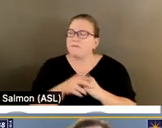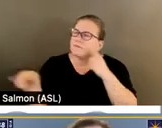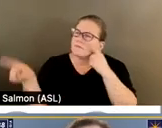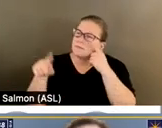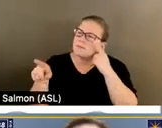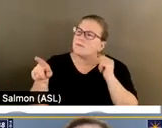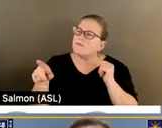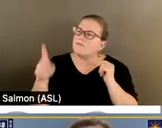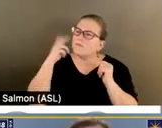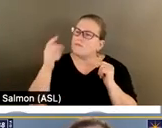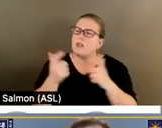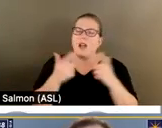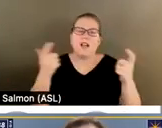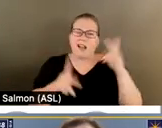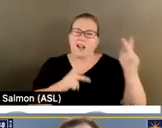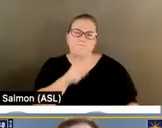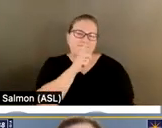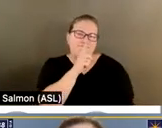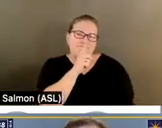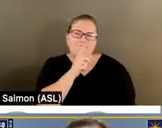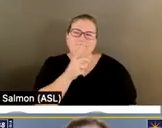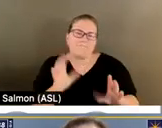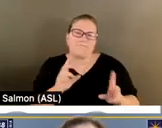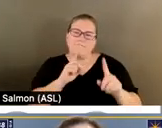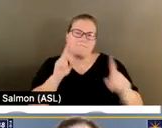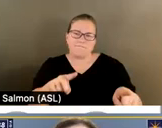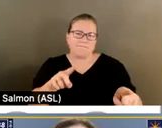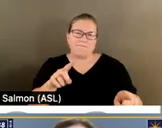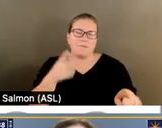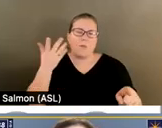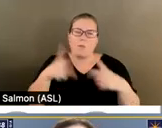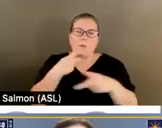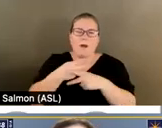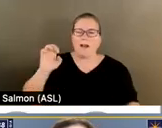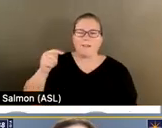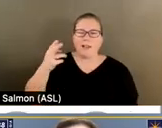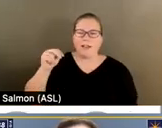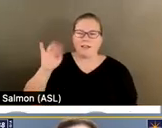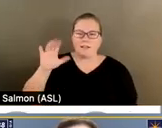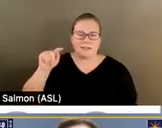large portion of people choose not to answer the ethnicity questions. And again, that's fine. And